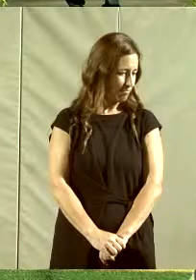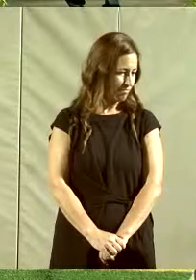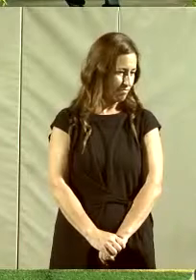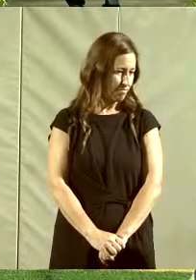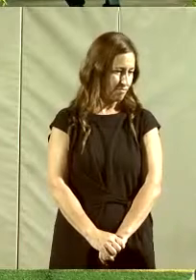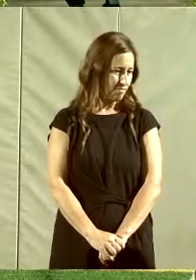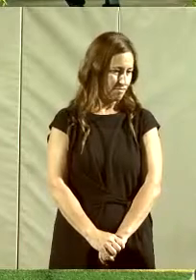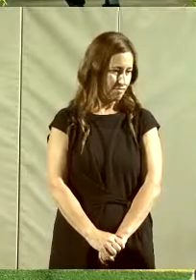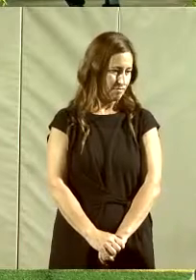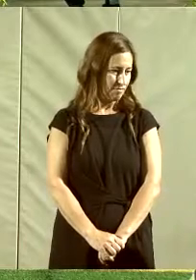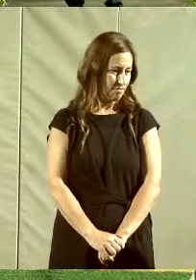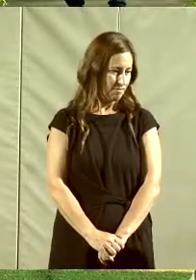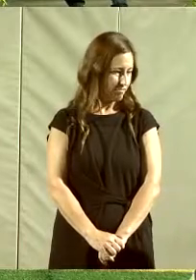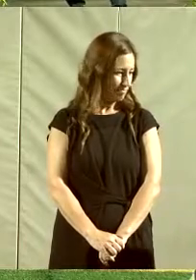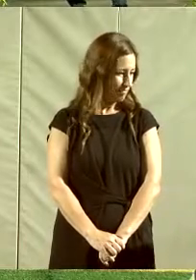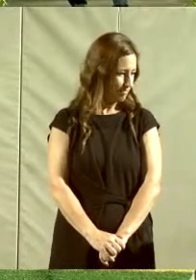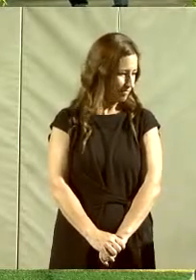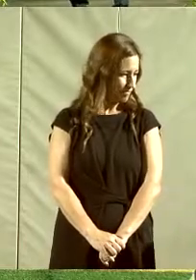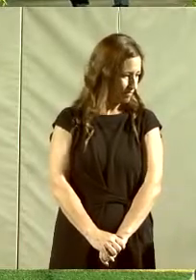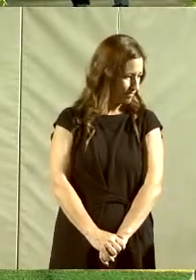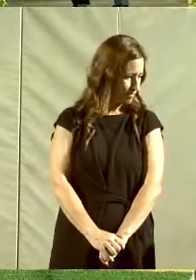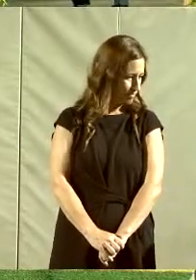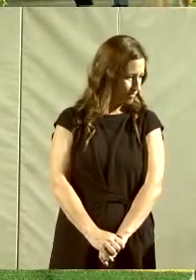Perla Vivian Cantu.